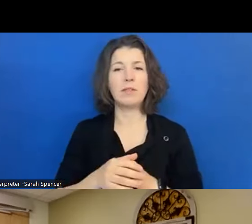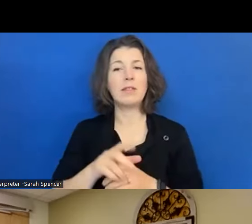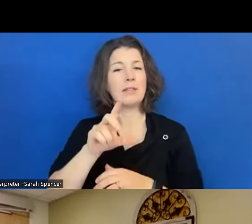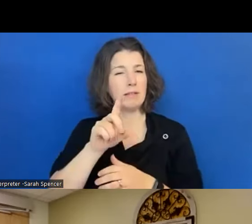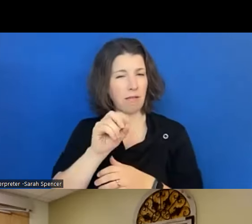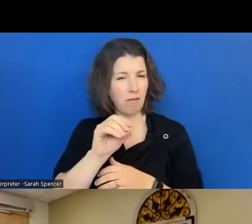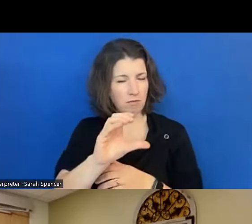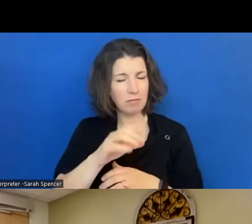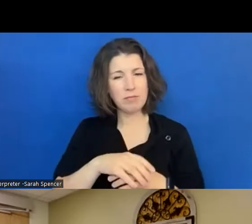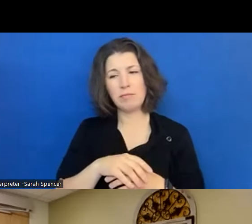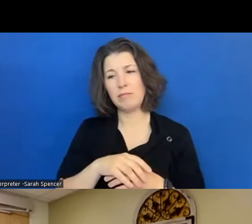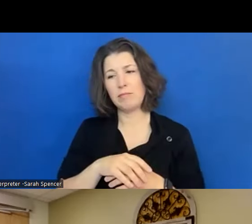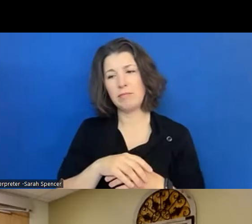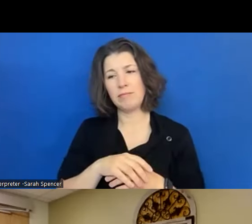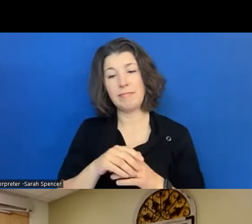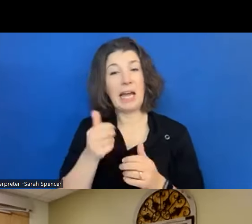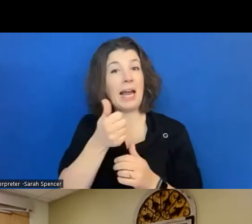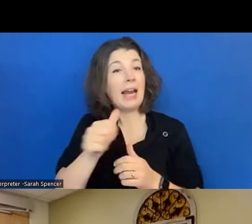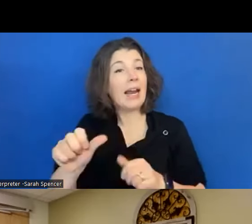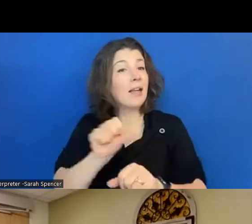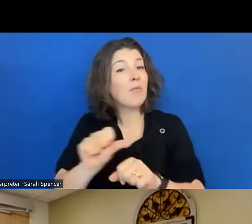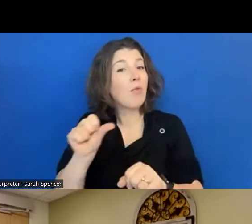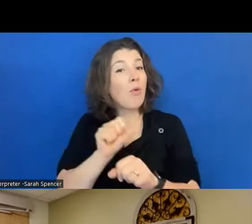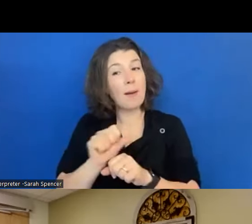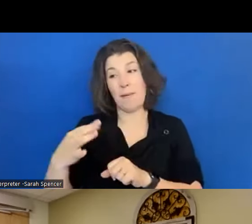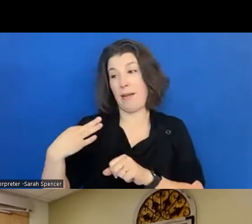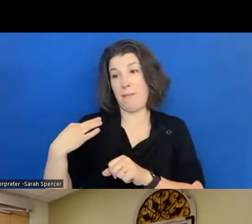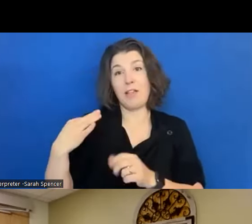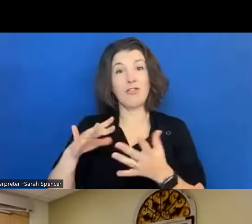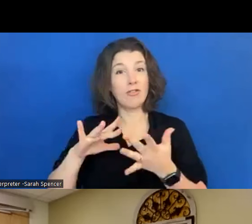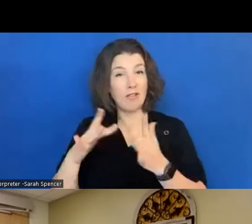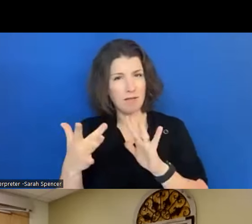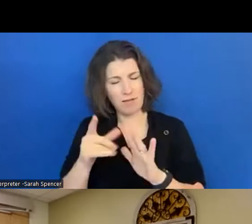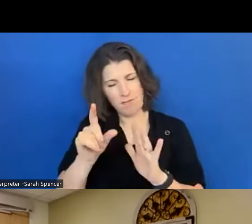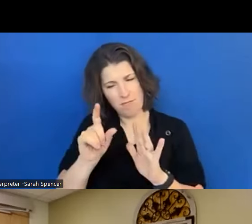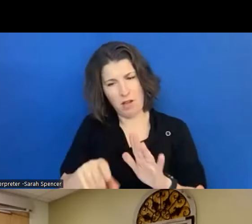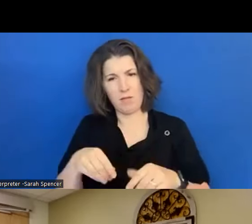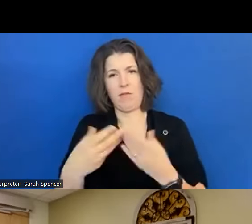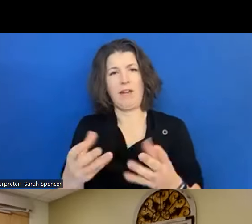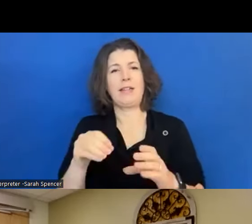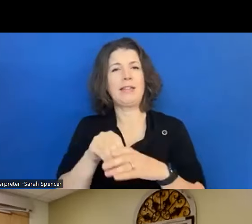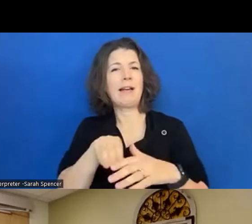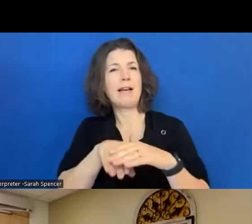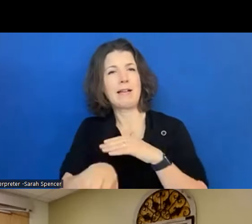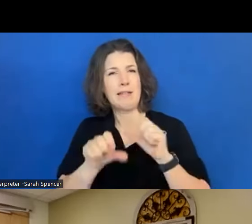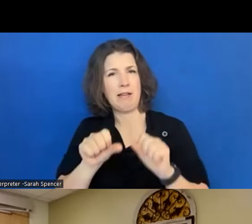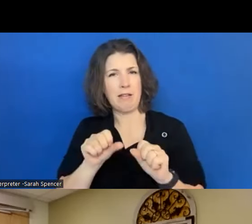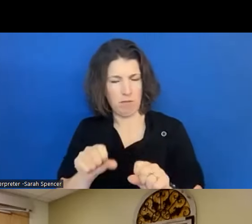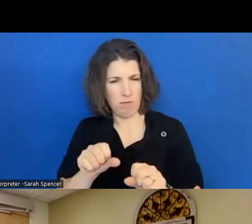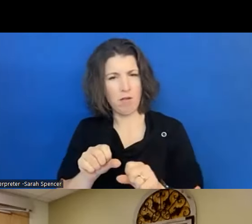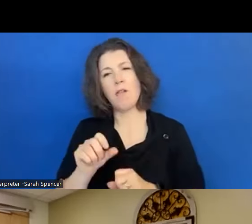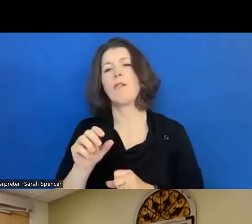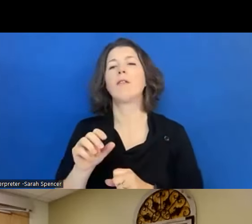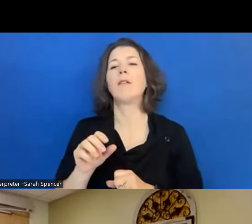documentation, and any employment application online. So without further ado, I would like to